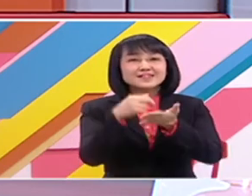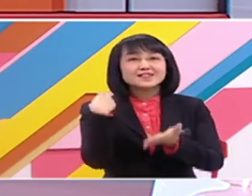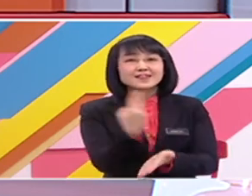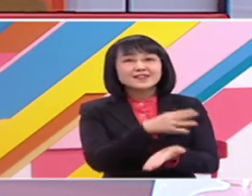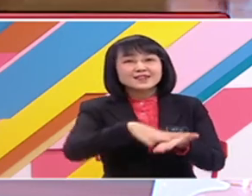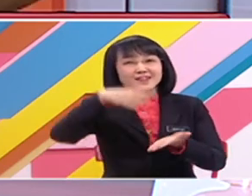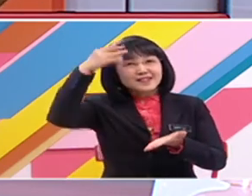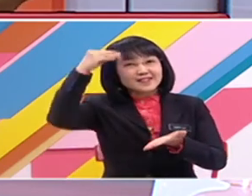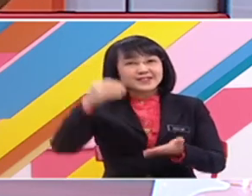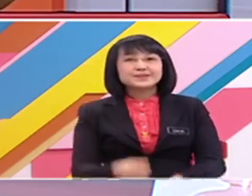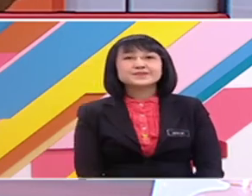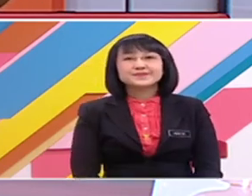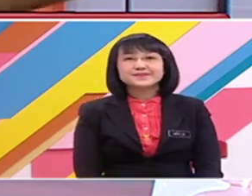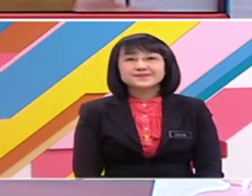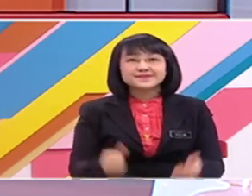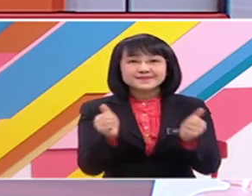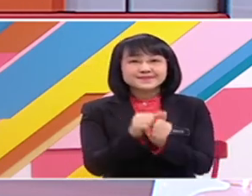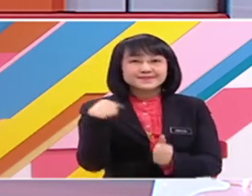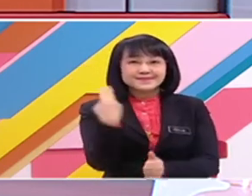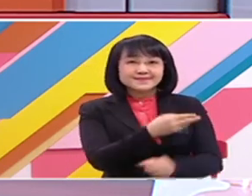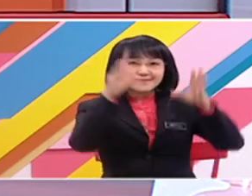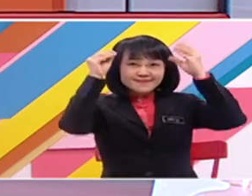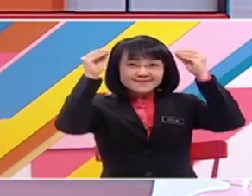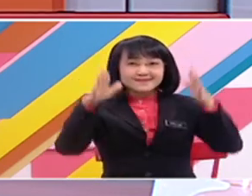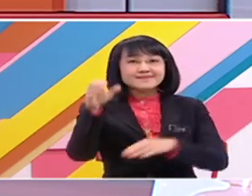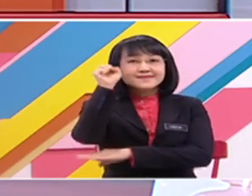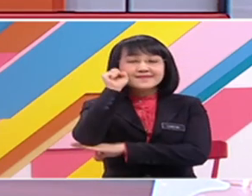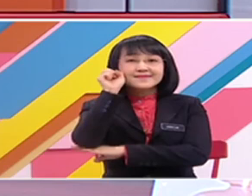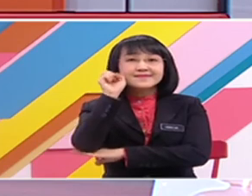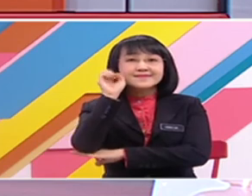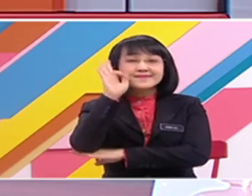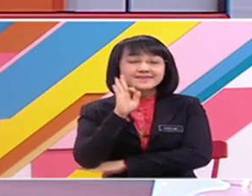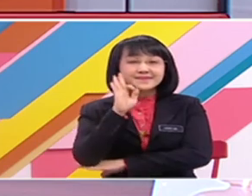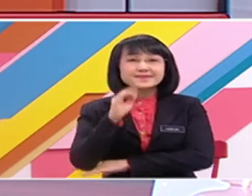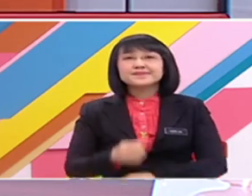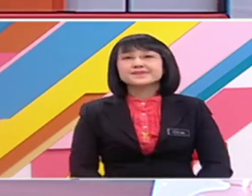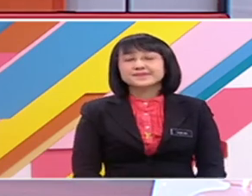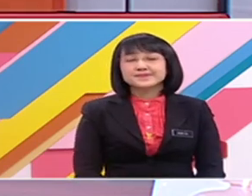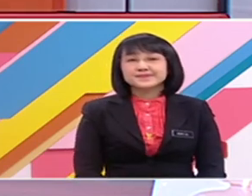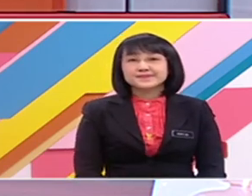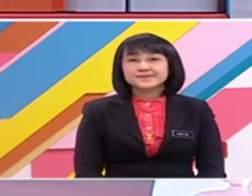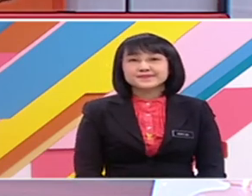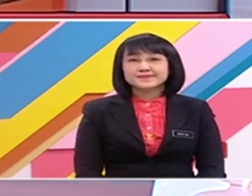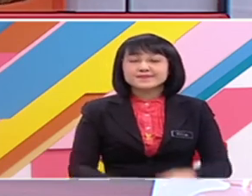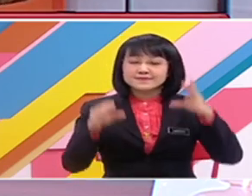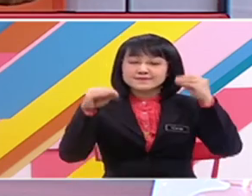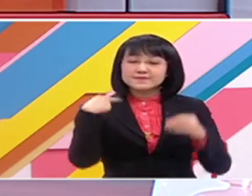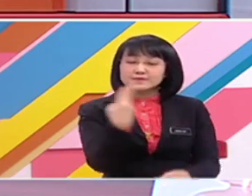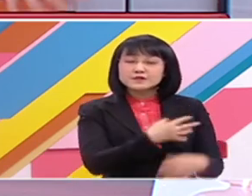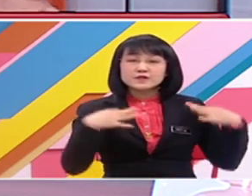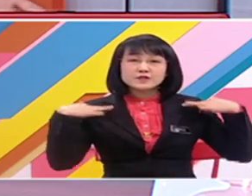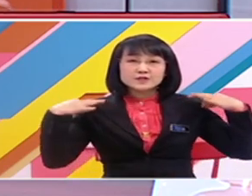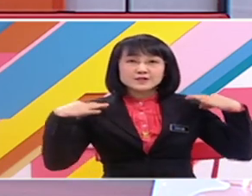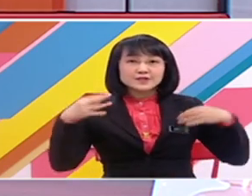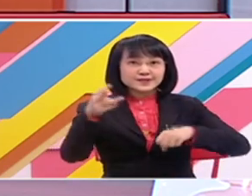learn. And with us as well is none other than teacher Shafika, who is teaching us clothes we wear today. And for kids out there, for